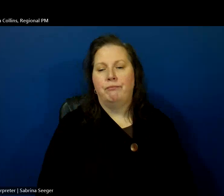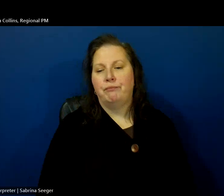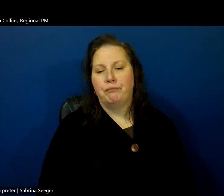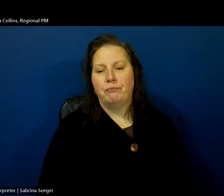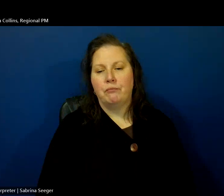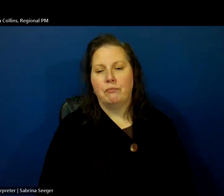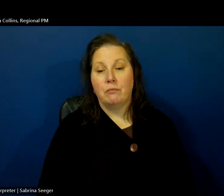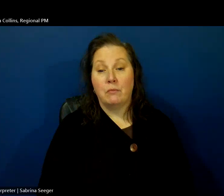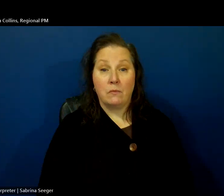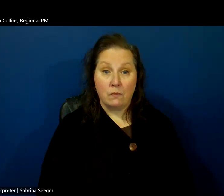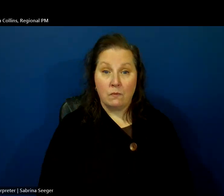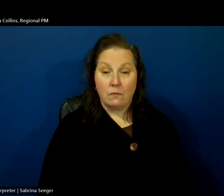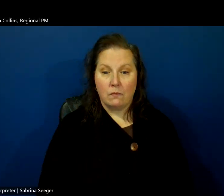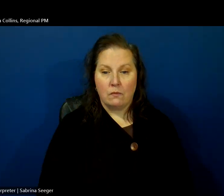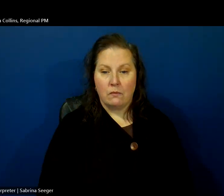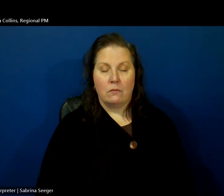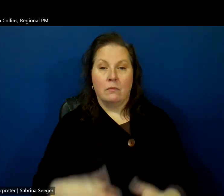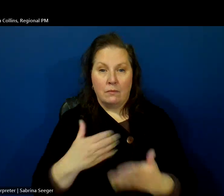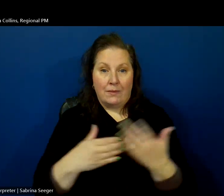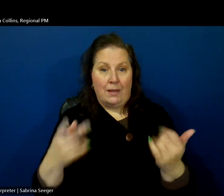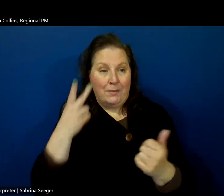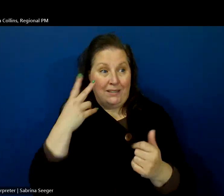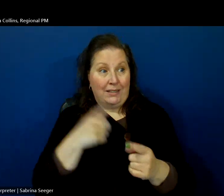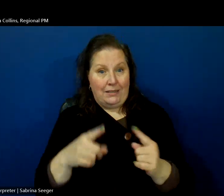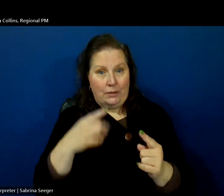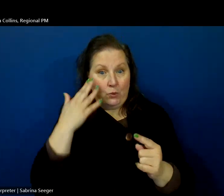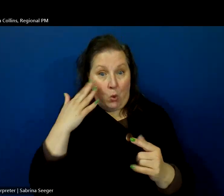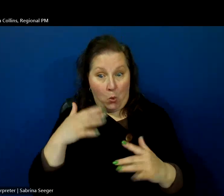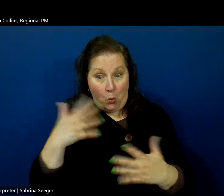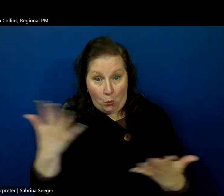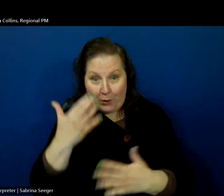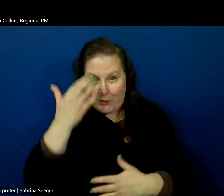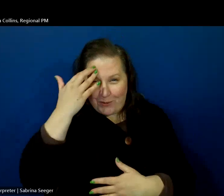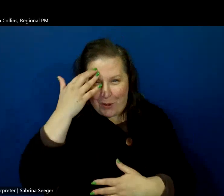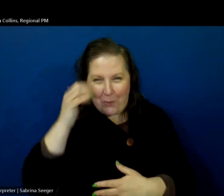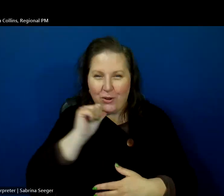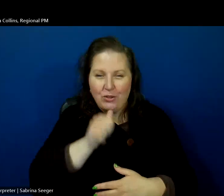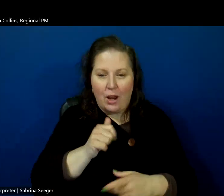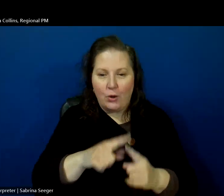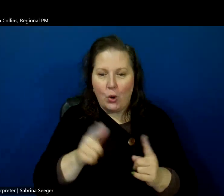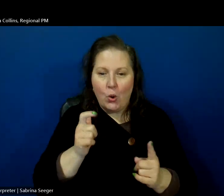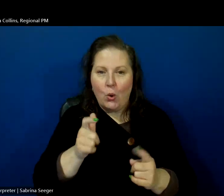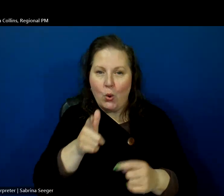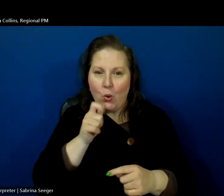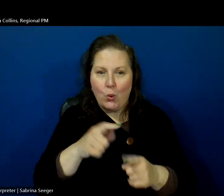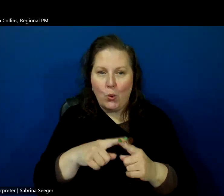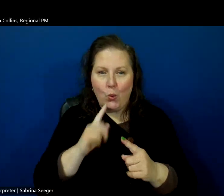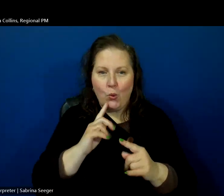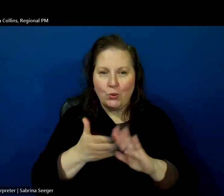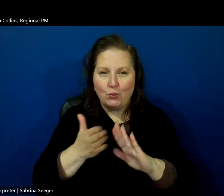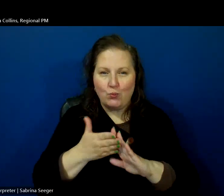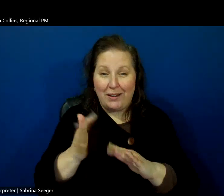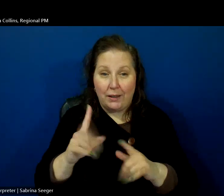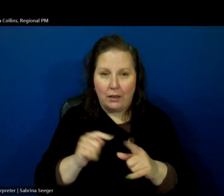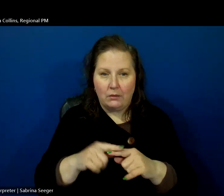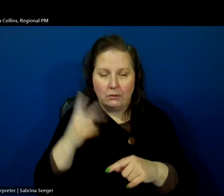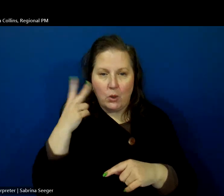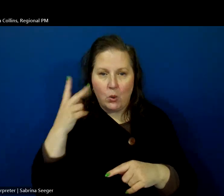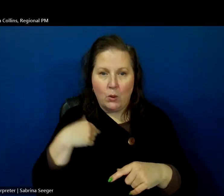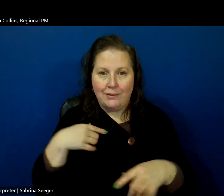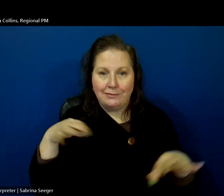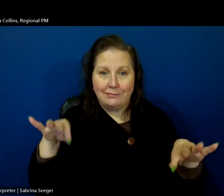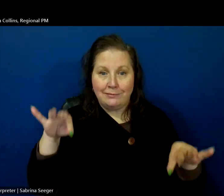I mean, somebody needs to see what you know and what you don't know, and who's pulling the puppet string. Like I said,